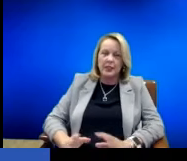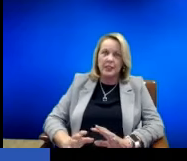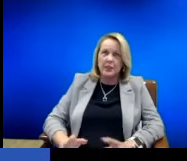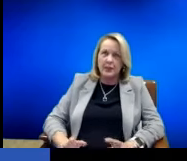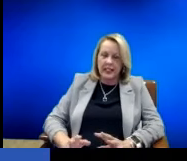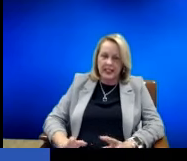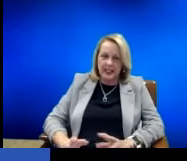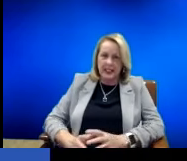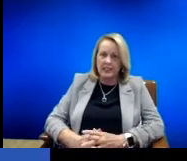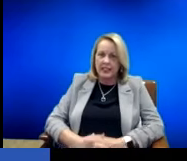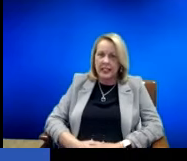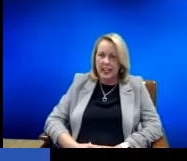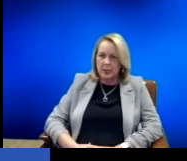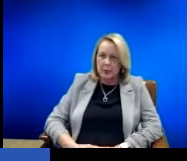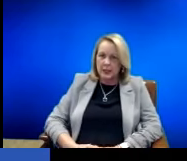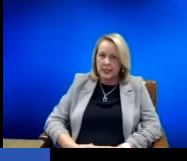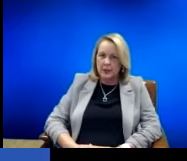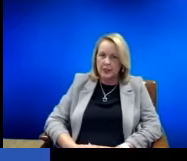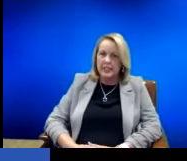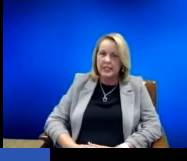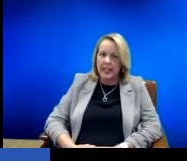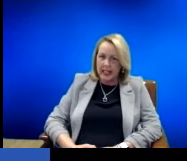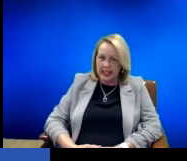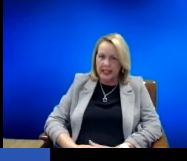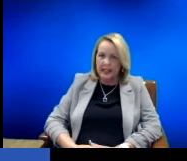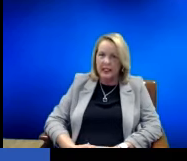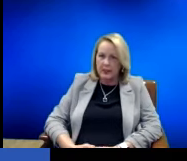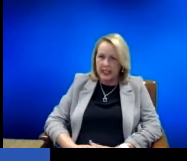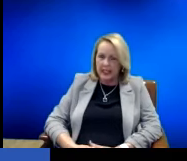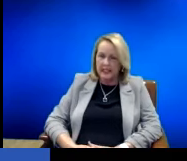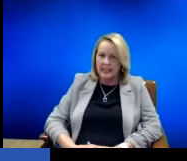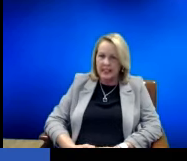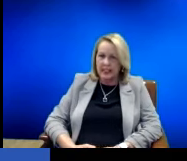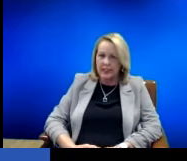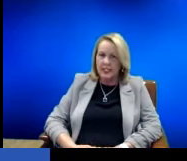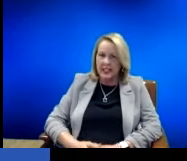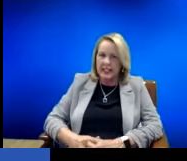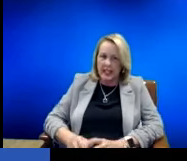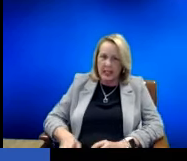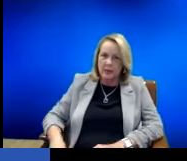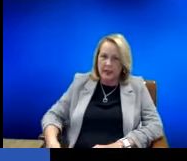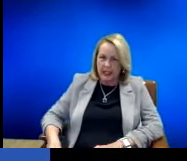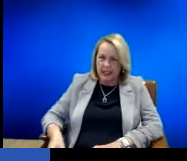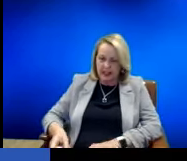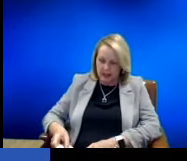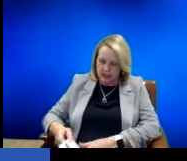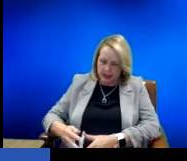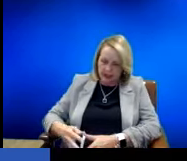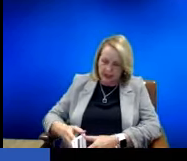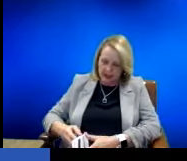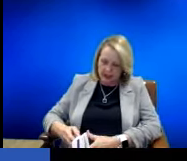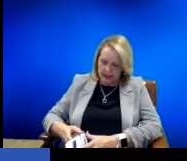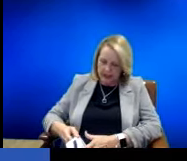I'm sorry, $2,000 in countable resources and $100,000 in an ABLE